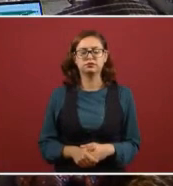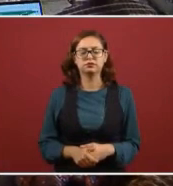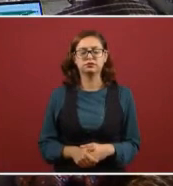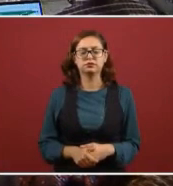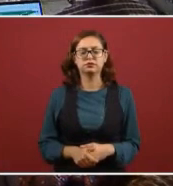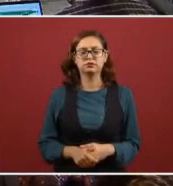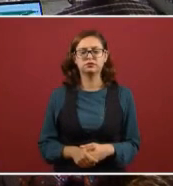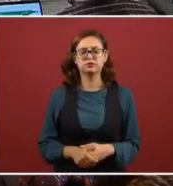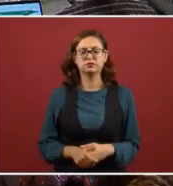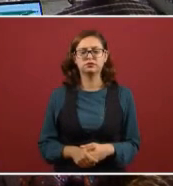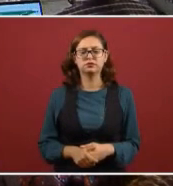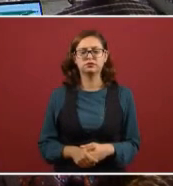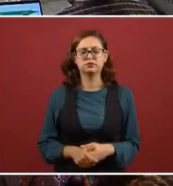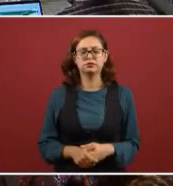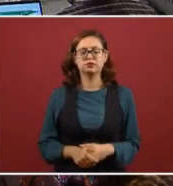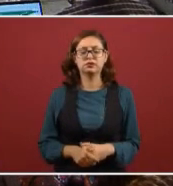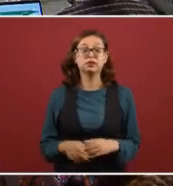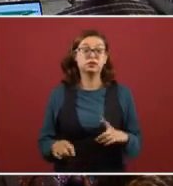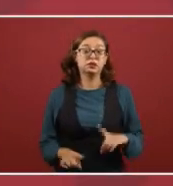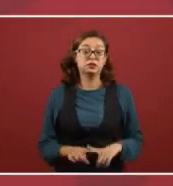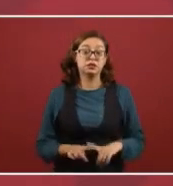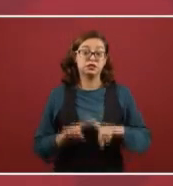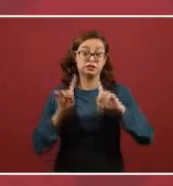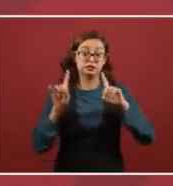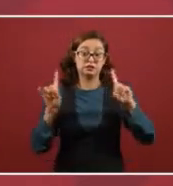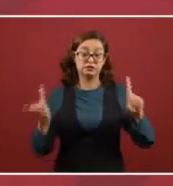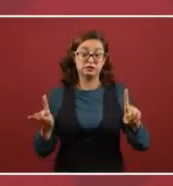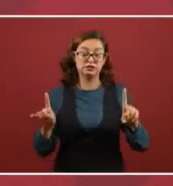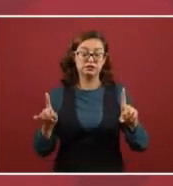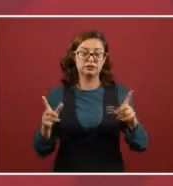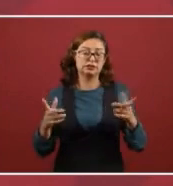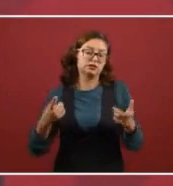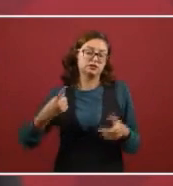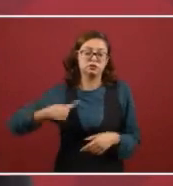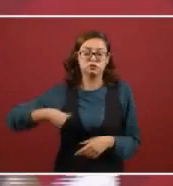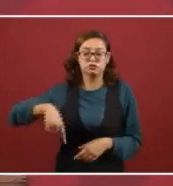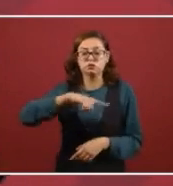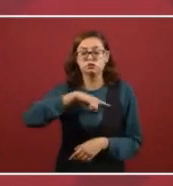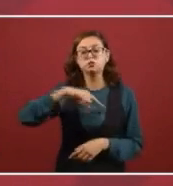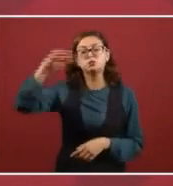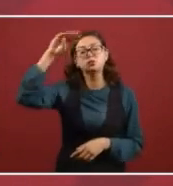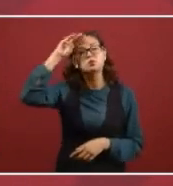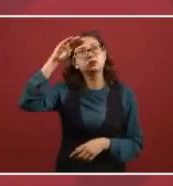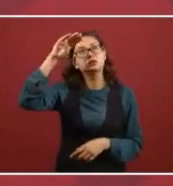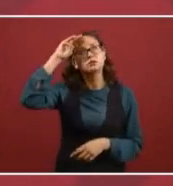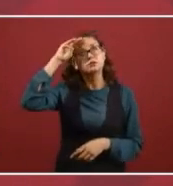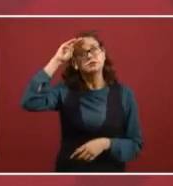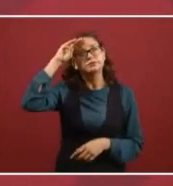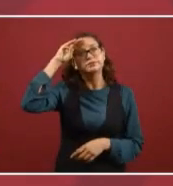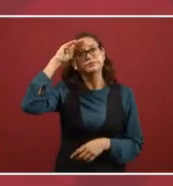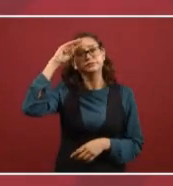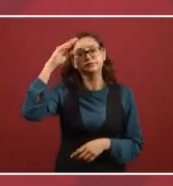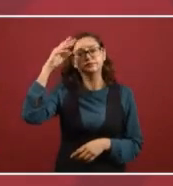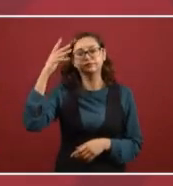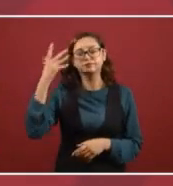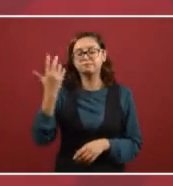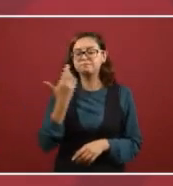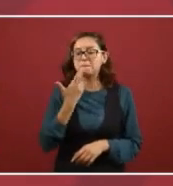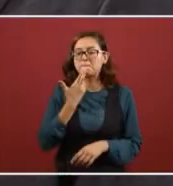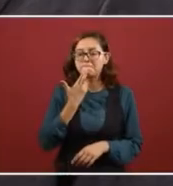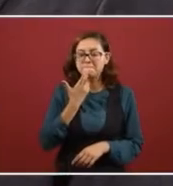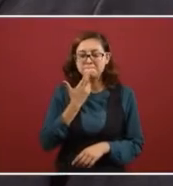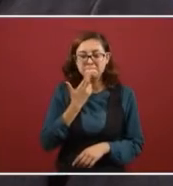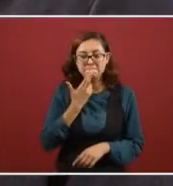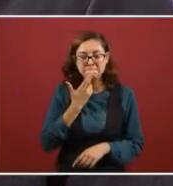from that point of view, is what we sustain, that for us